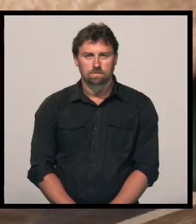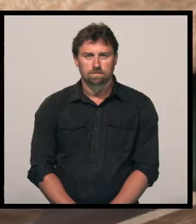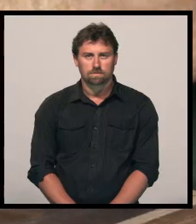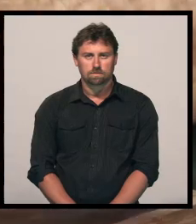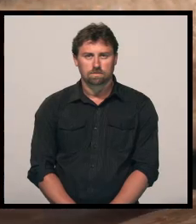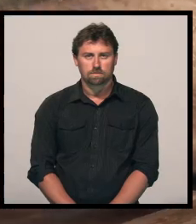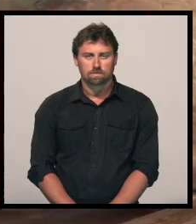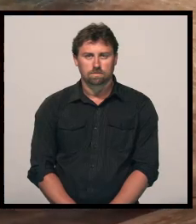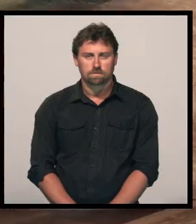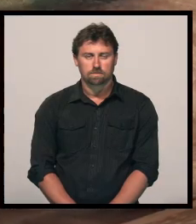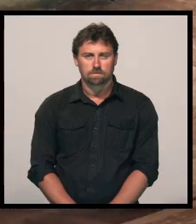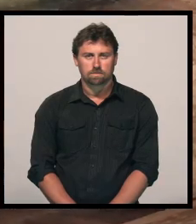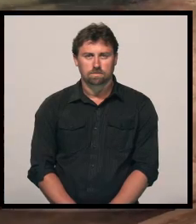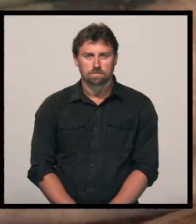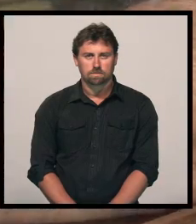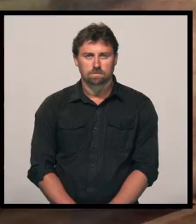And the final face.